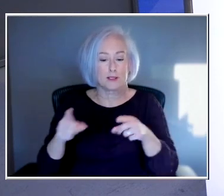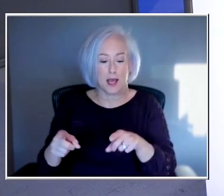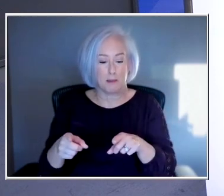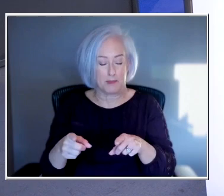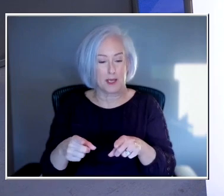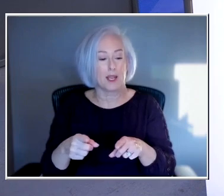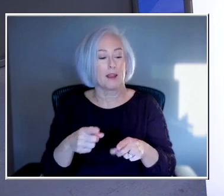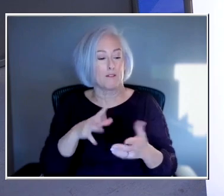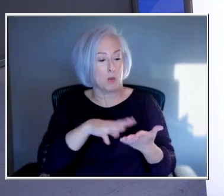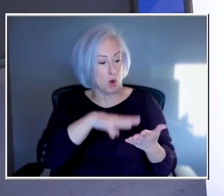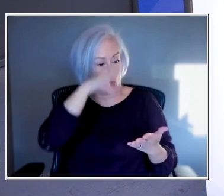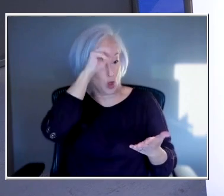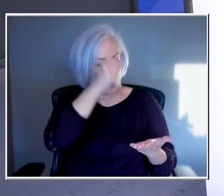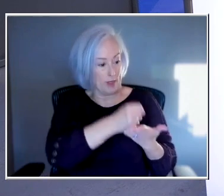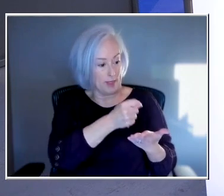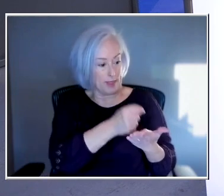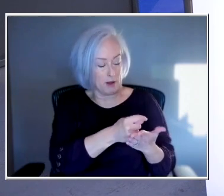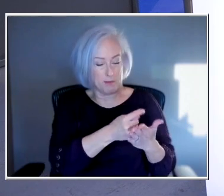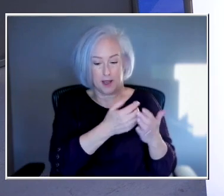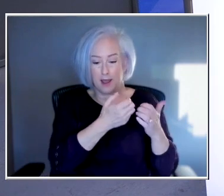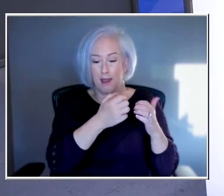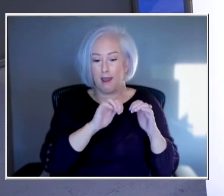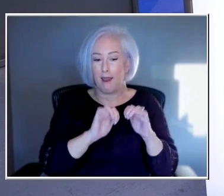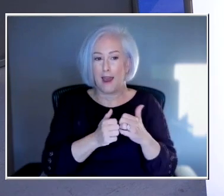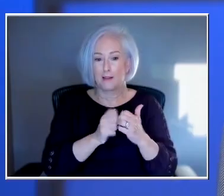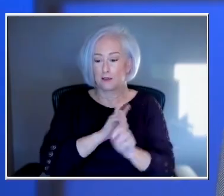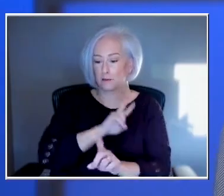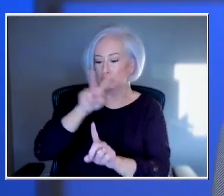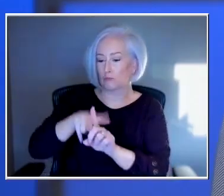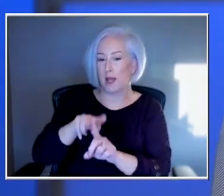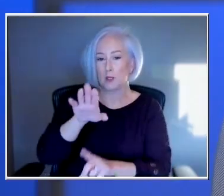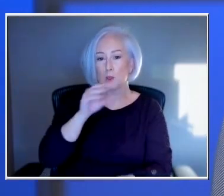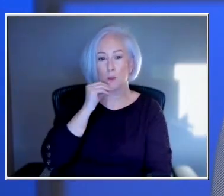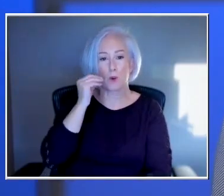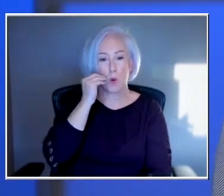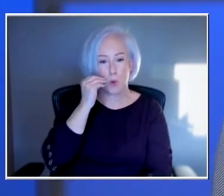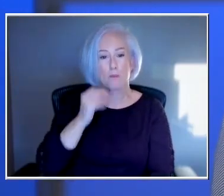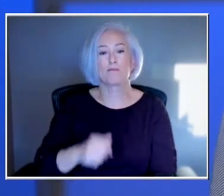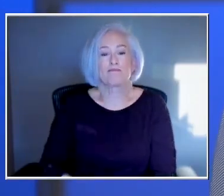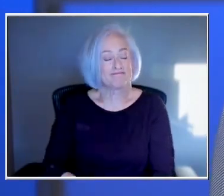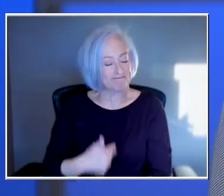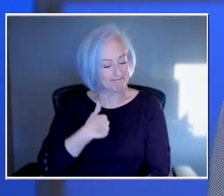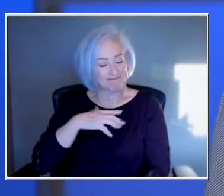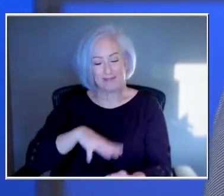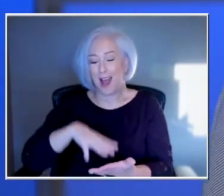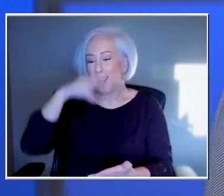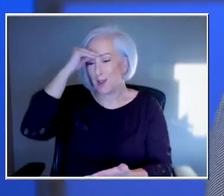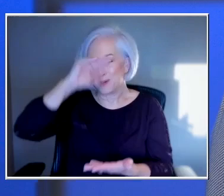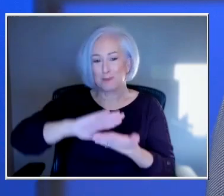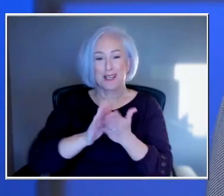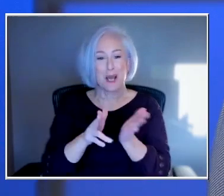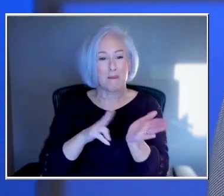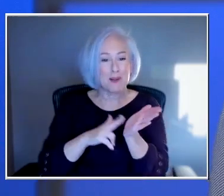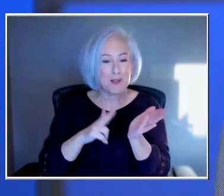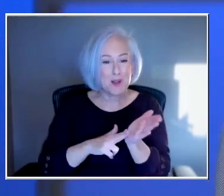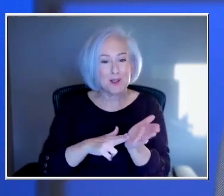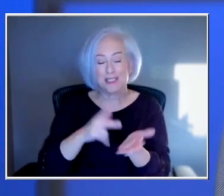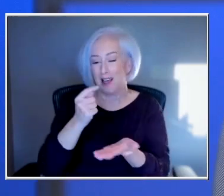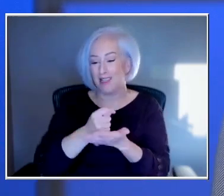house? Well, you kind of learn to be a nurse and a therapist. And a husband. And that's a lot. The therapists teach